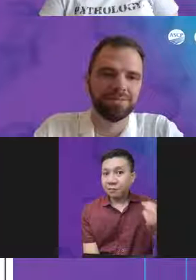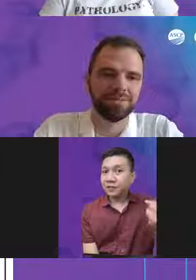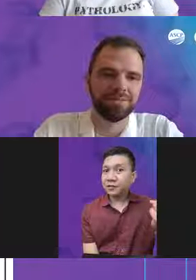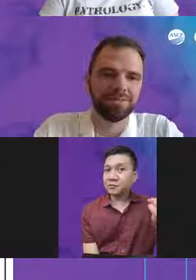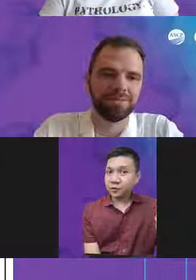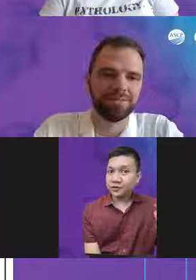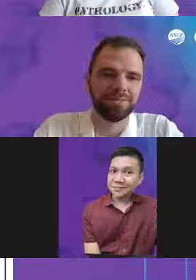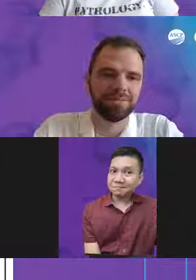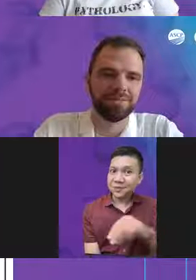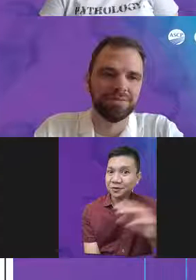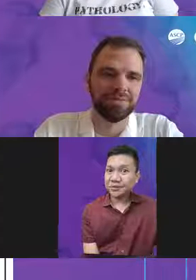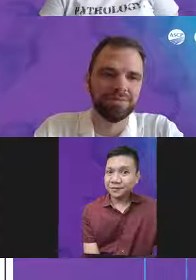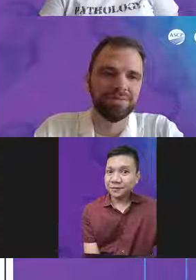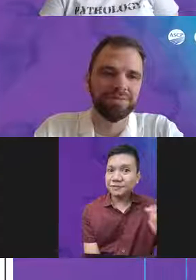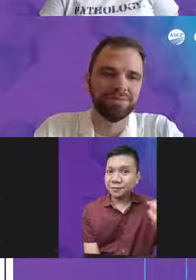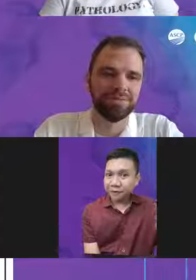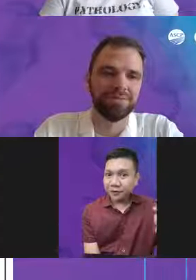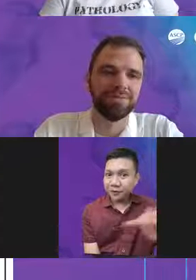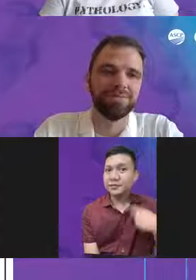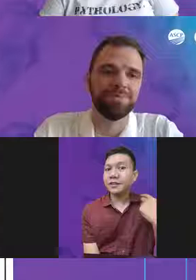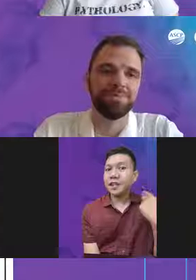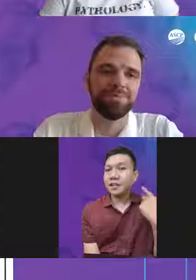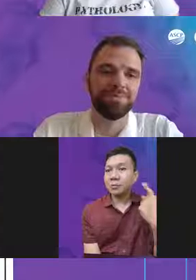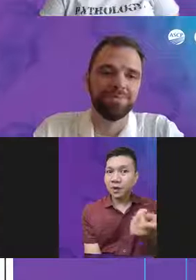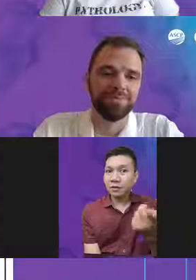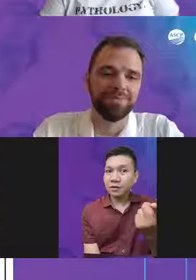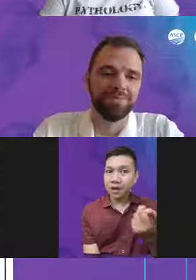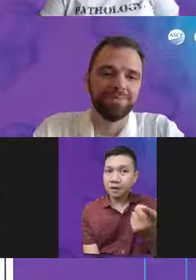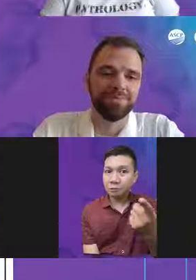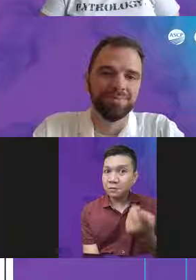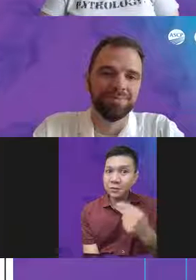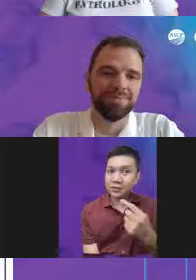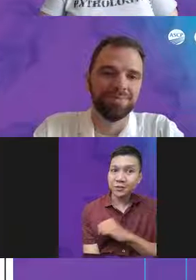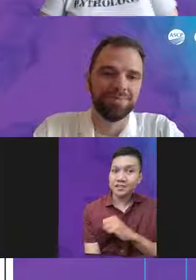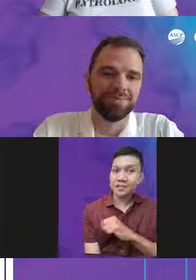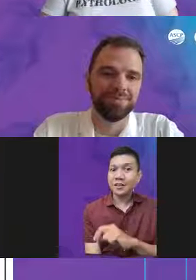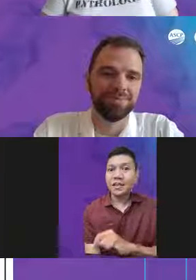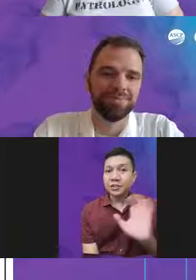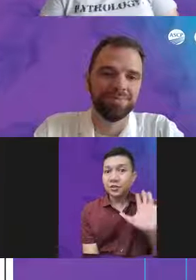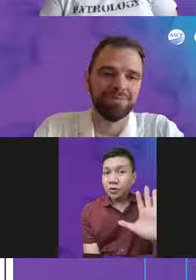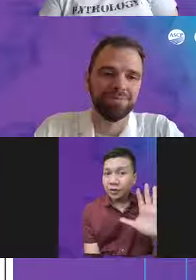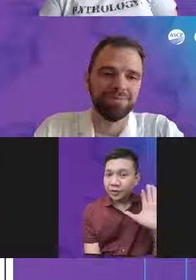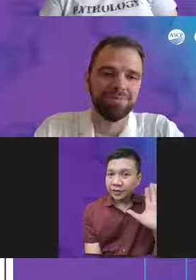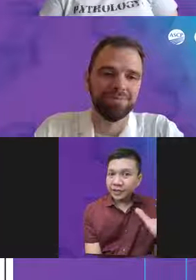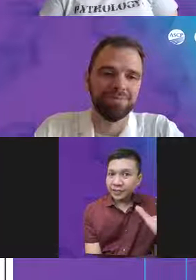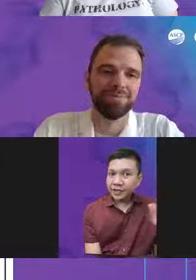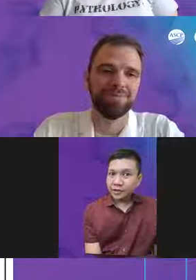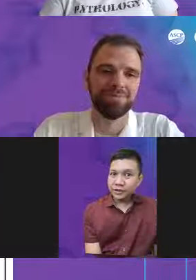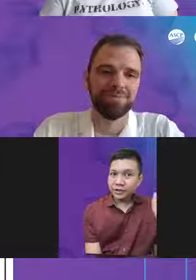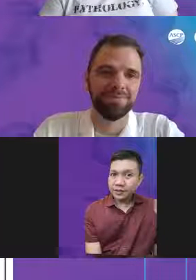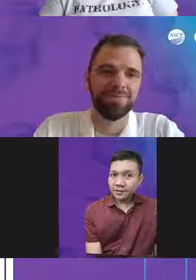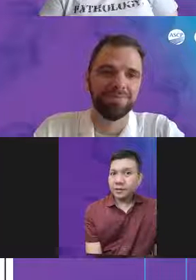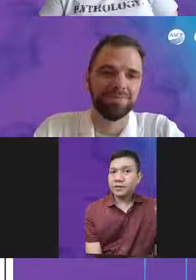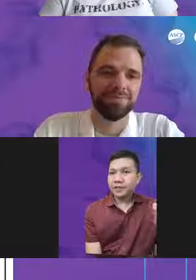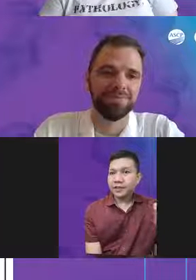have previous results? You know, like previous results and where, when was this collected? So those are the things that you